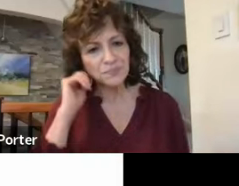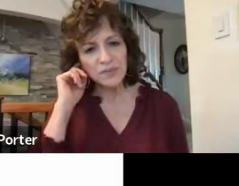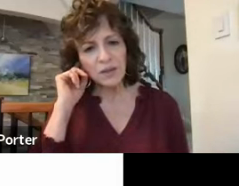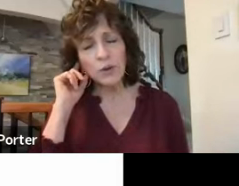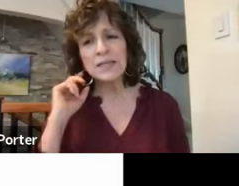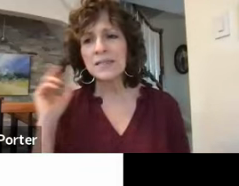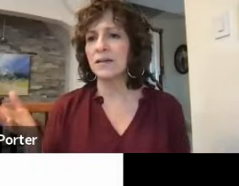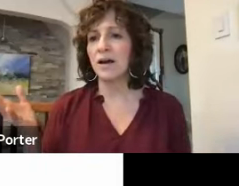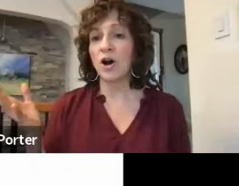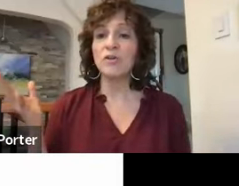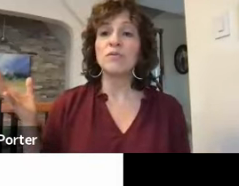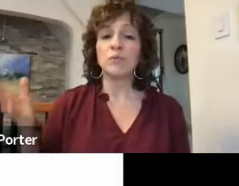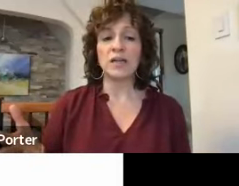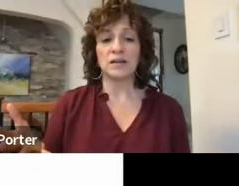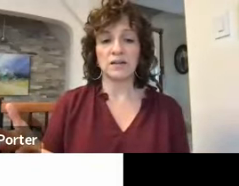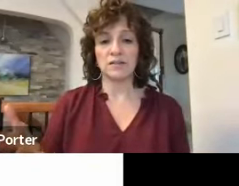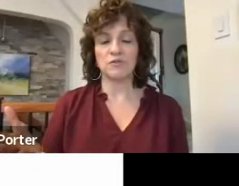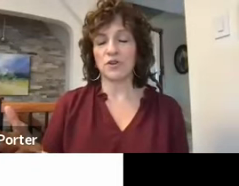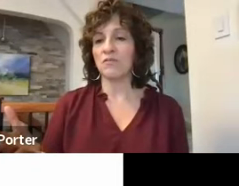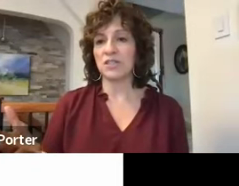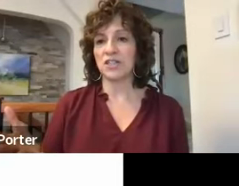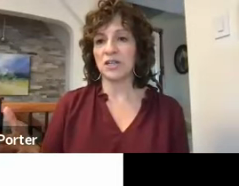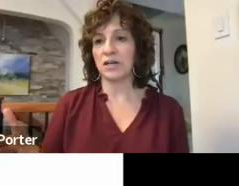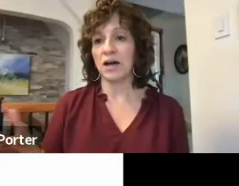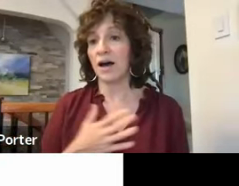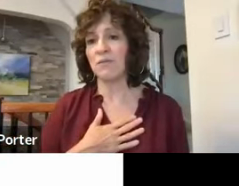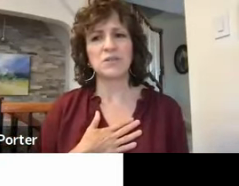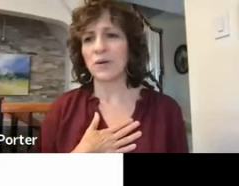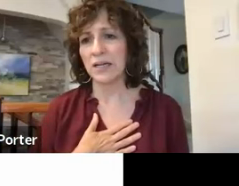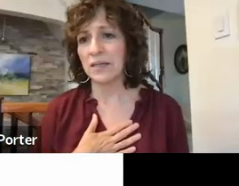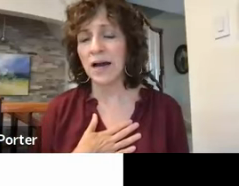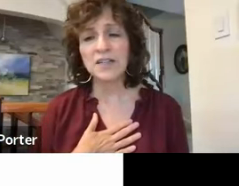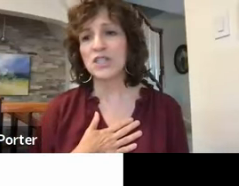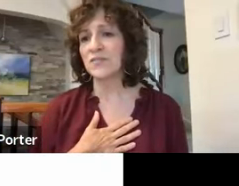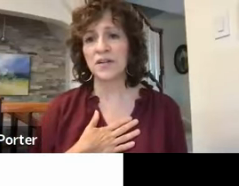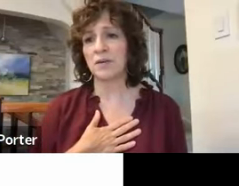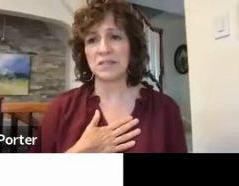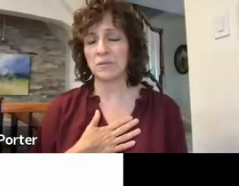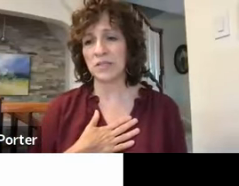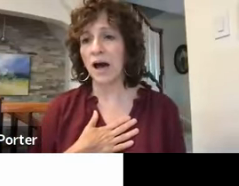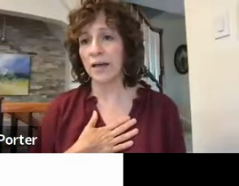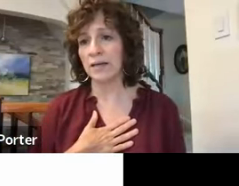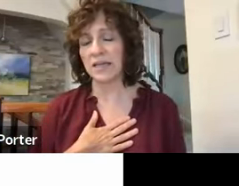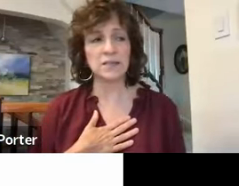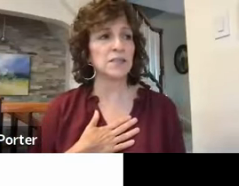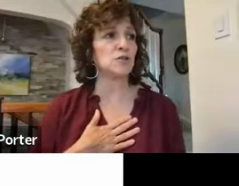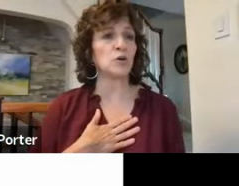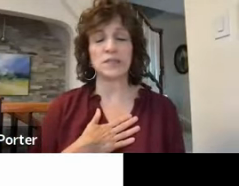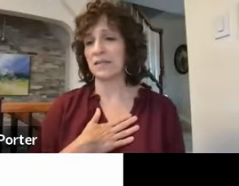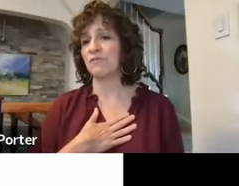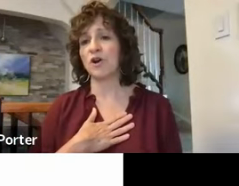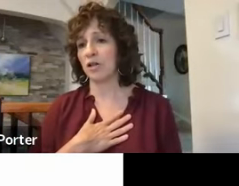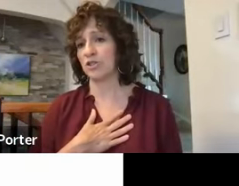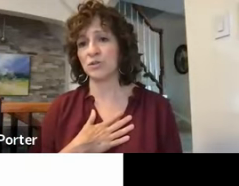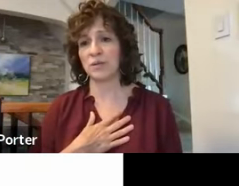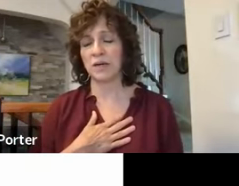you. One is, are you even ready for the conversation? I wasn't ready. I just found out my son was high. He's 18 years old.